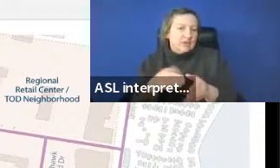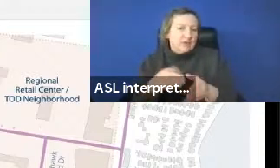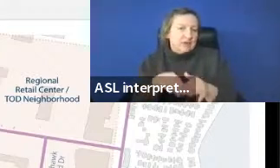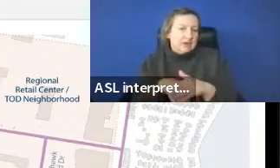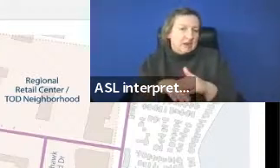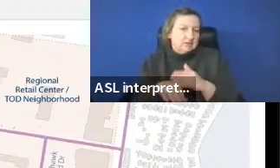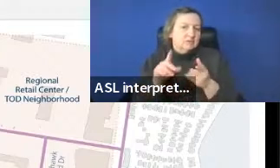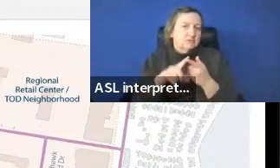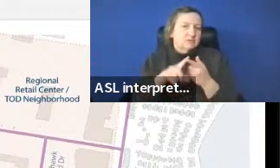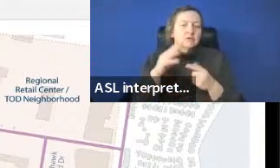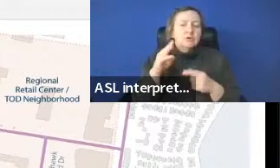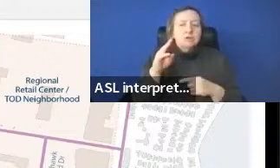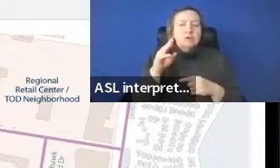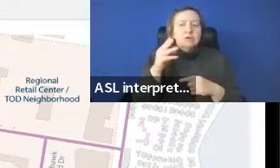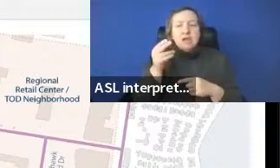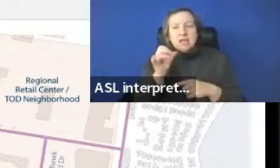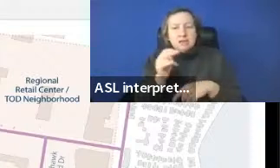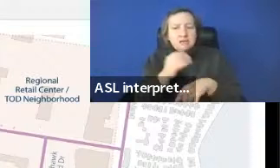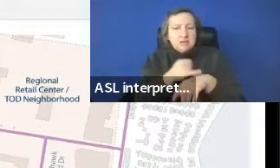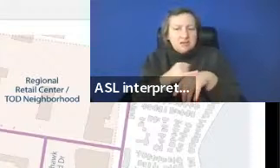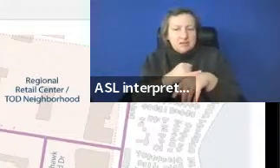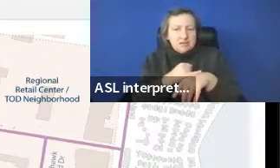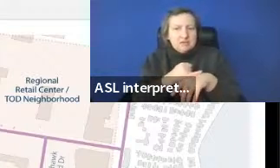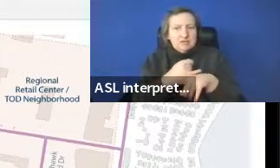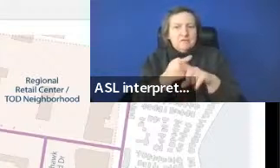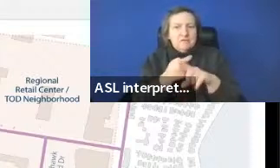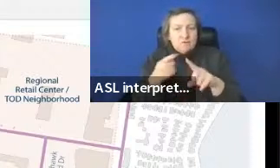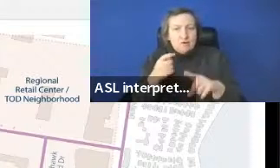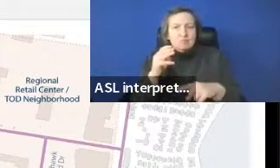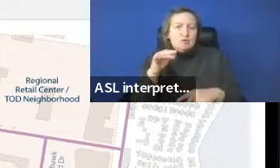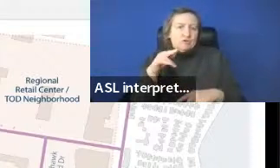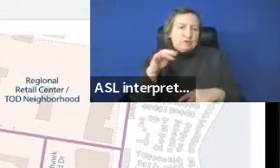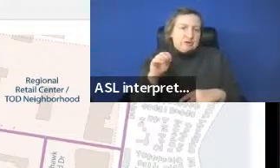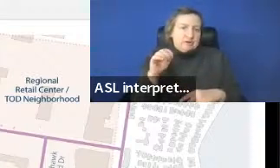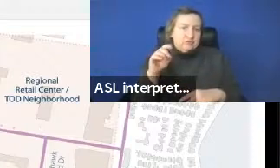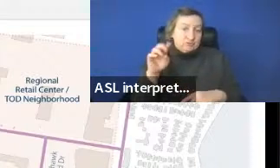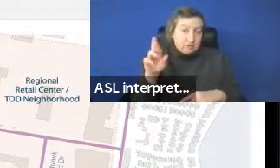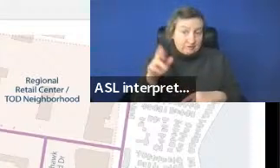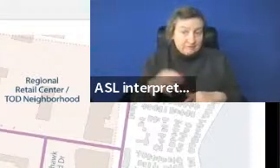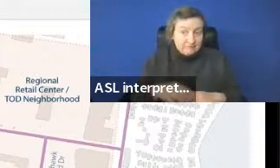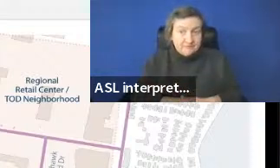Island from Marine Drive.